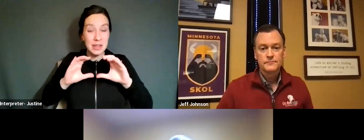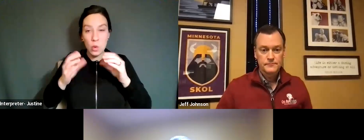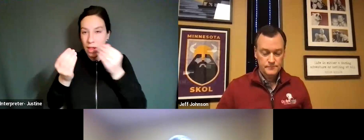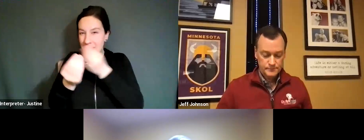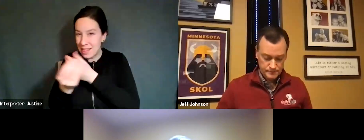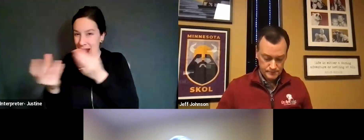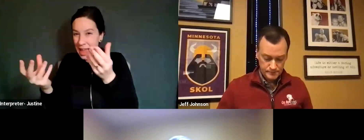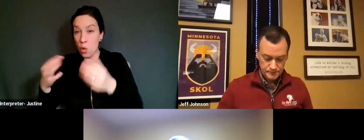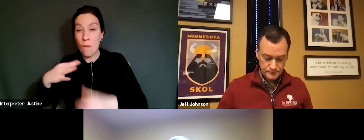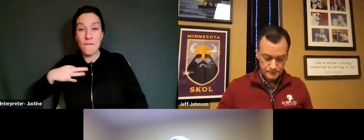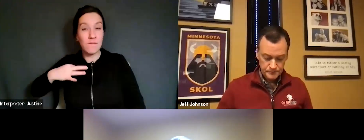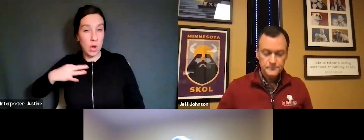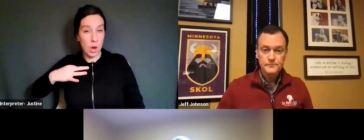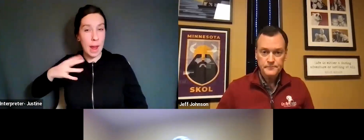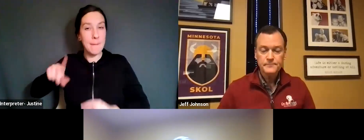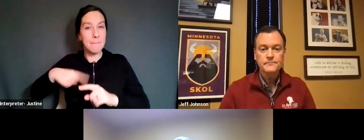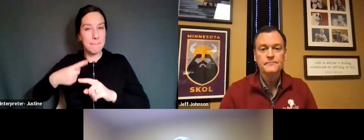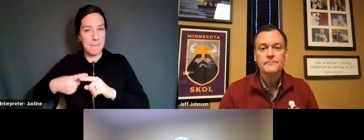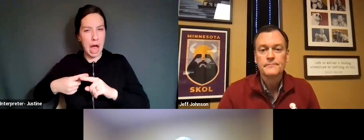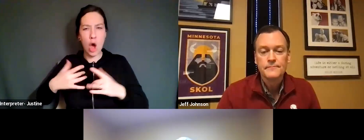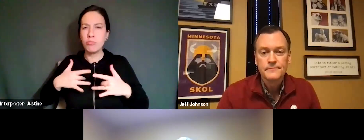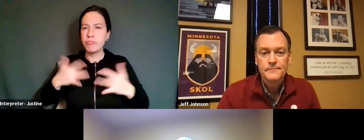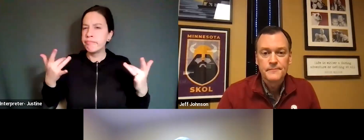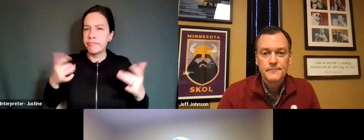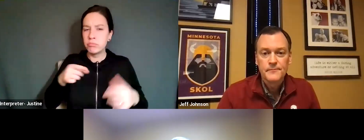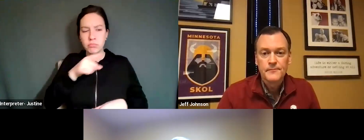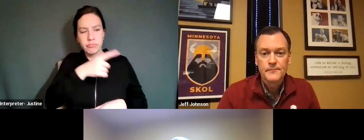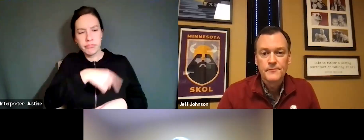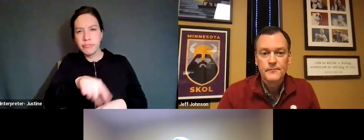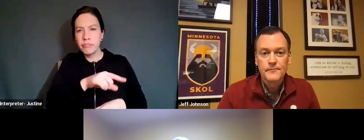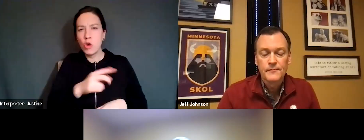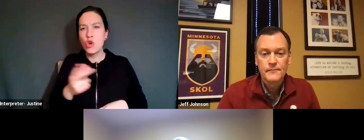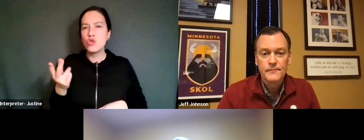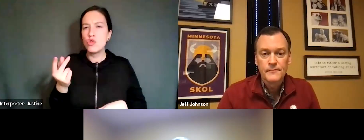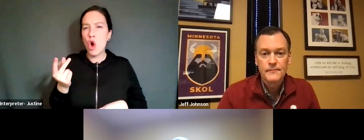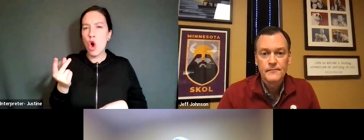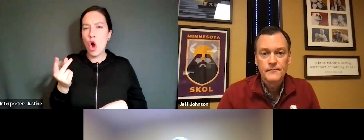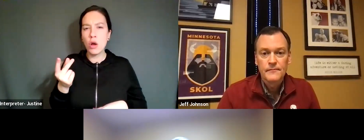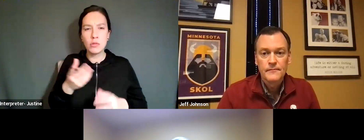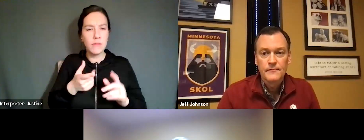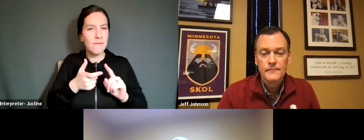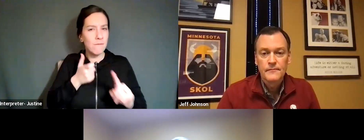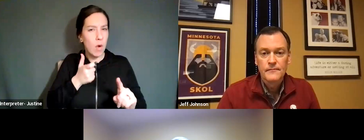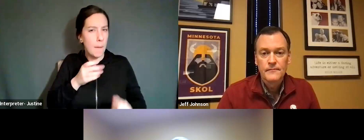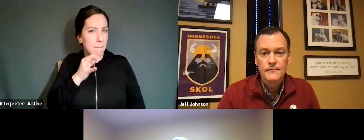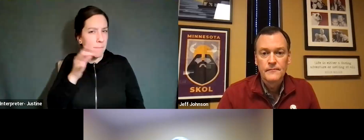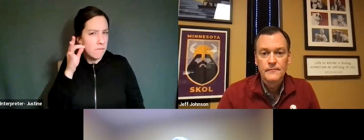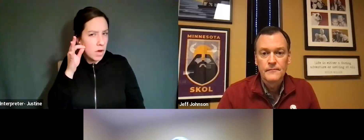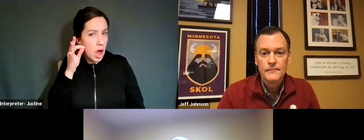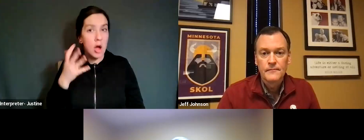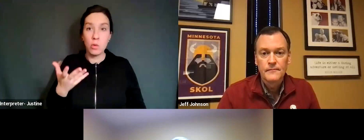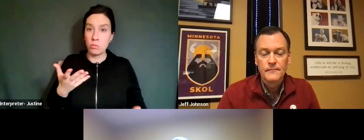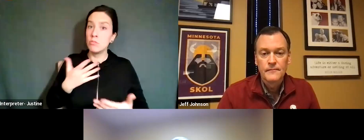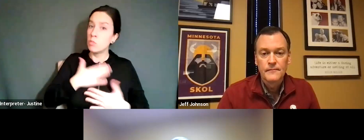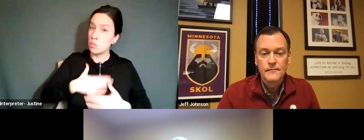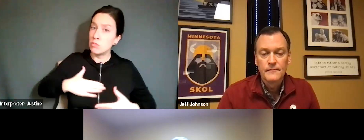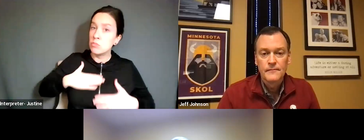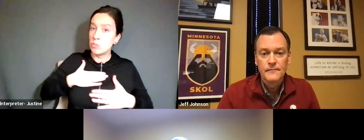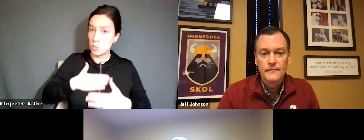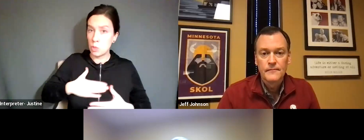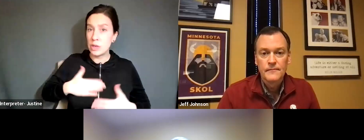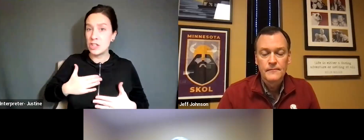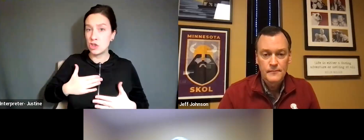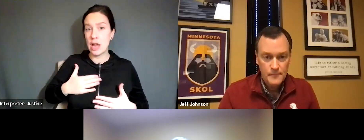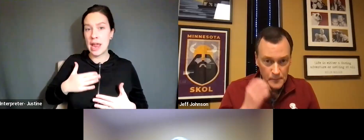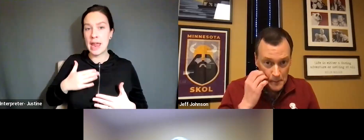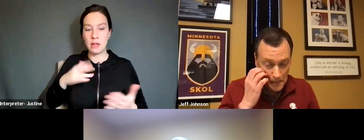status of dogs they have fostered, especially those dogs in final training? We appreciate the new dogs at a glance document, but it would be